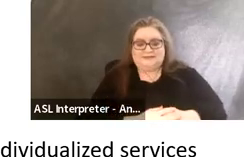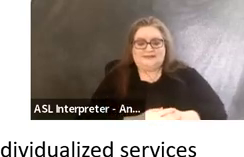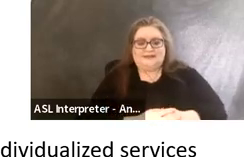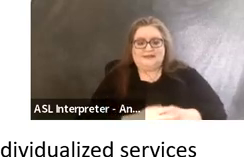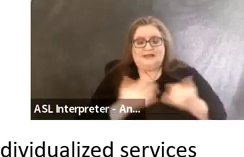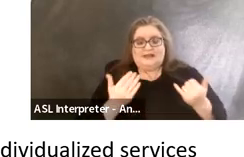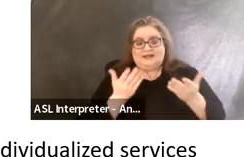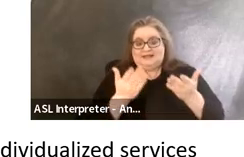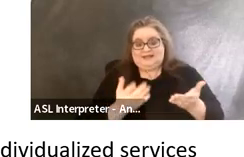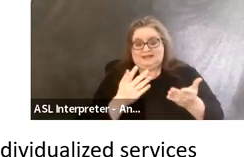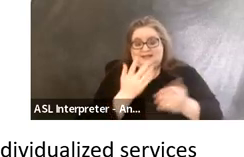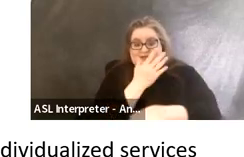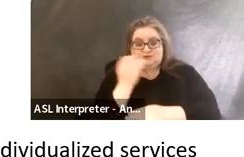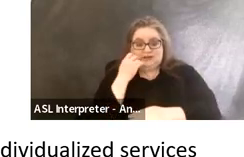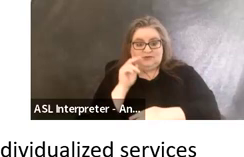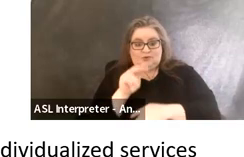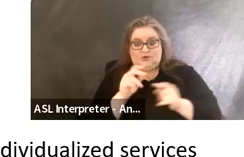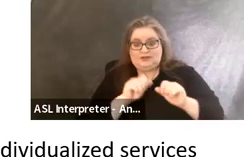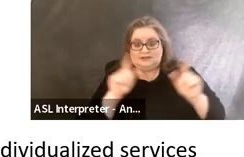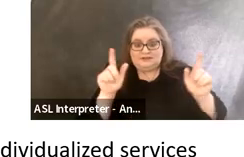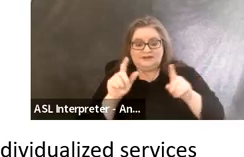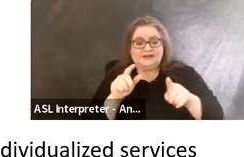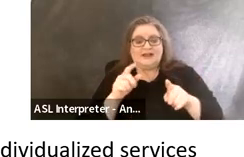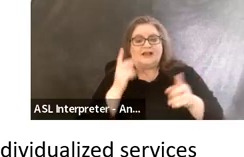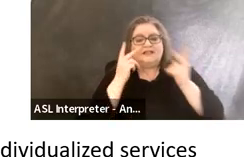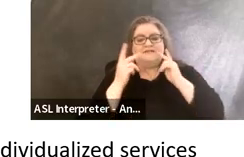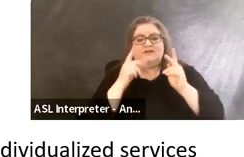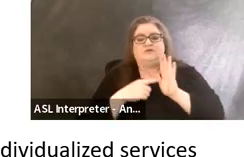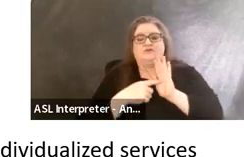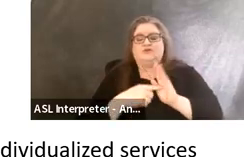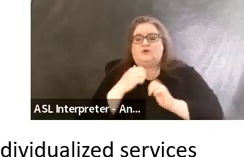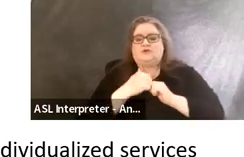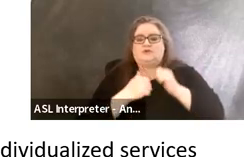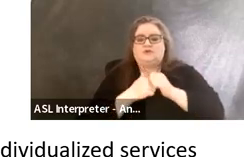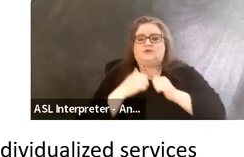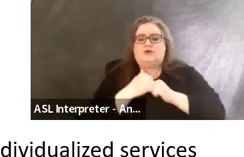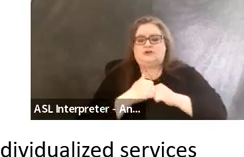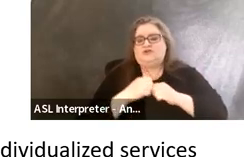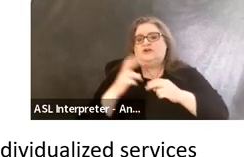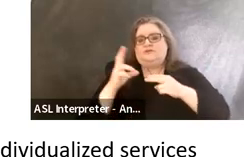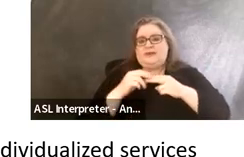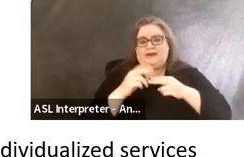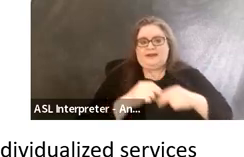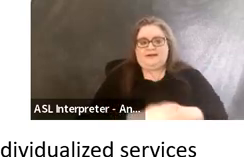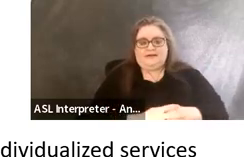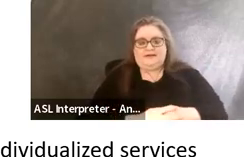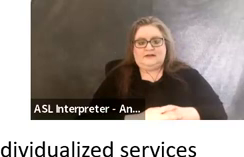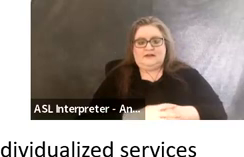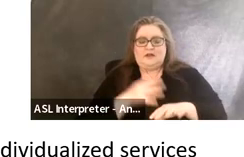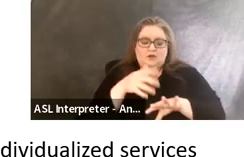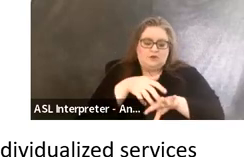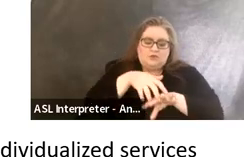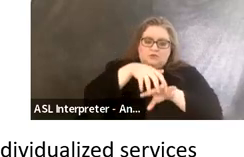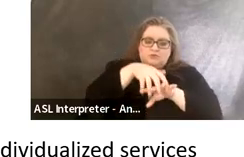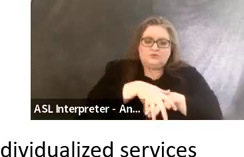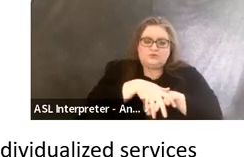This tree, if you're looking at it, the visual depicts the structure of Medicaid. The roots at the bottom